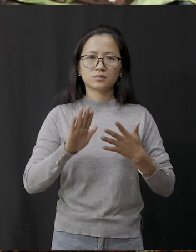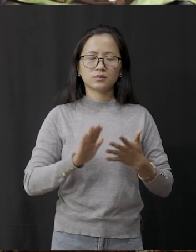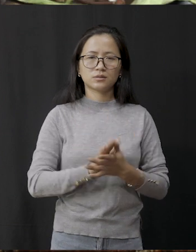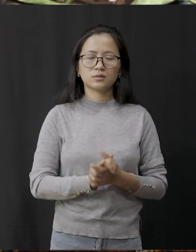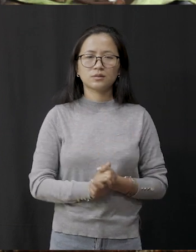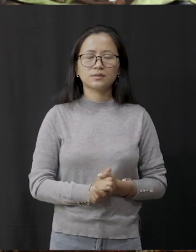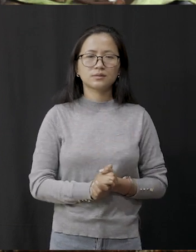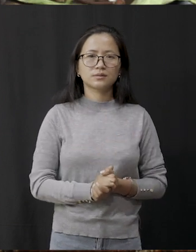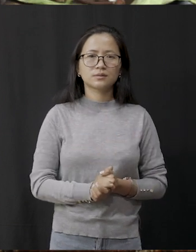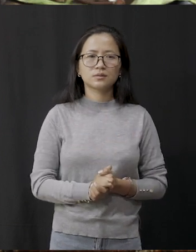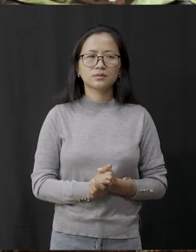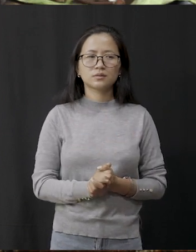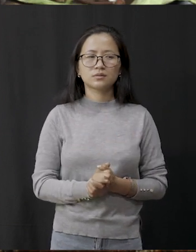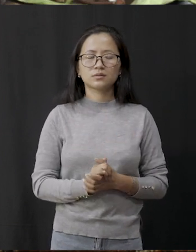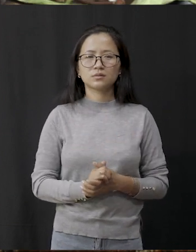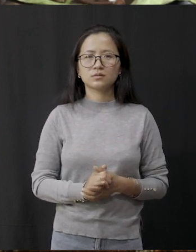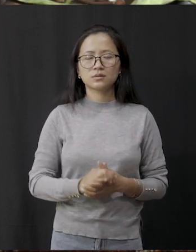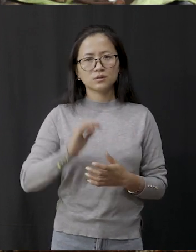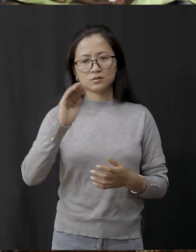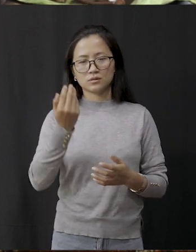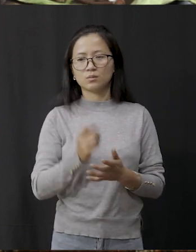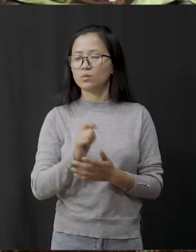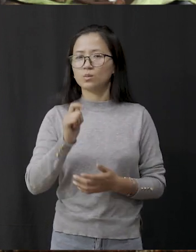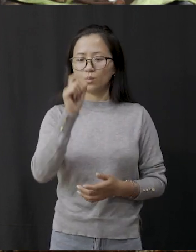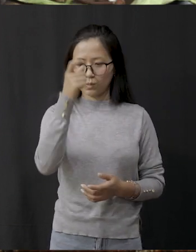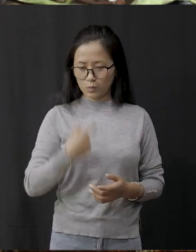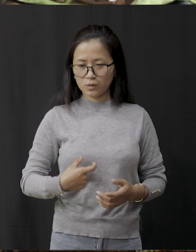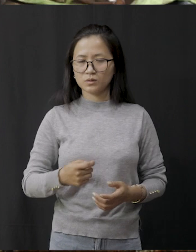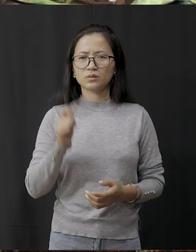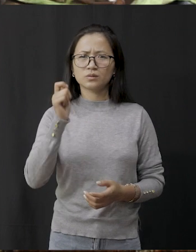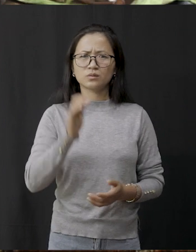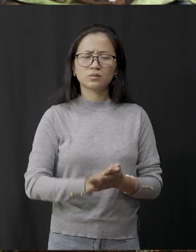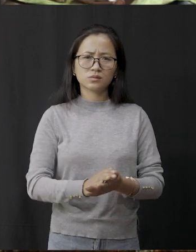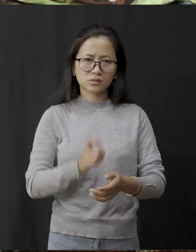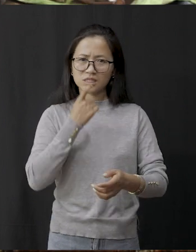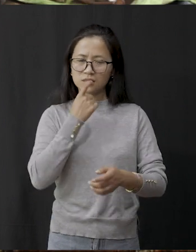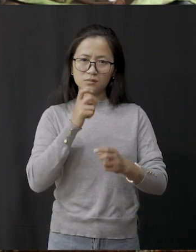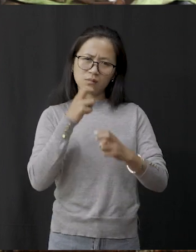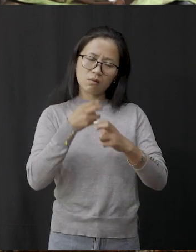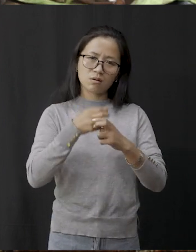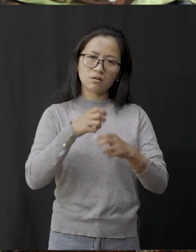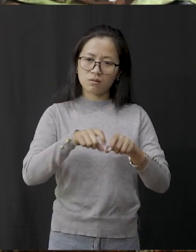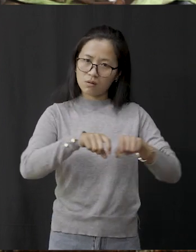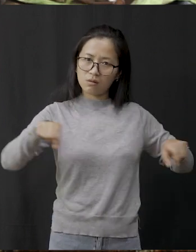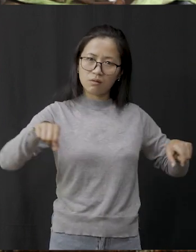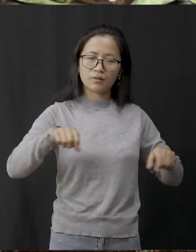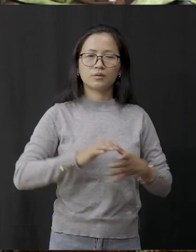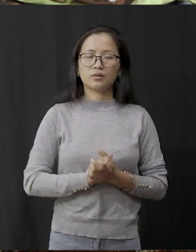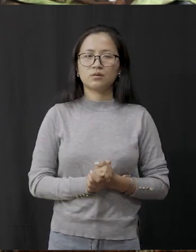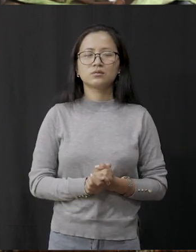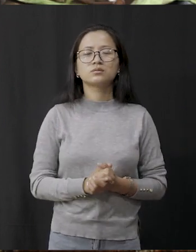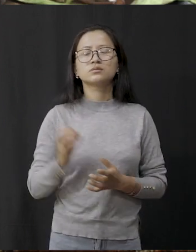BLACKSMITH. So blacksmith is someone who works with irons. Okay? So students, this is